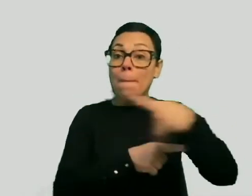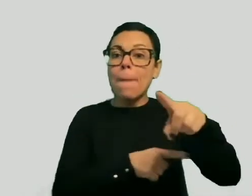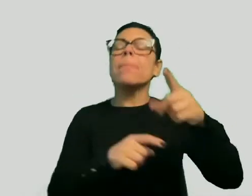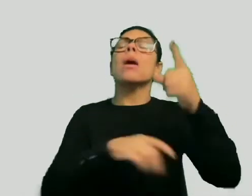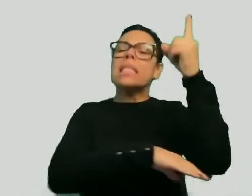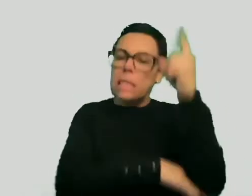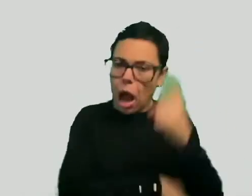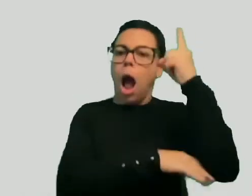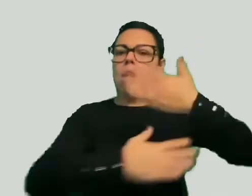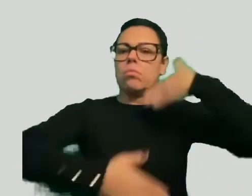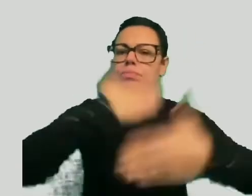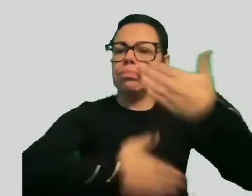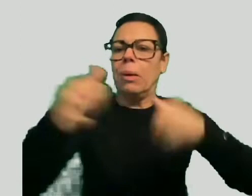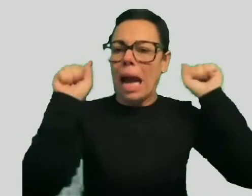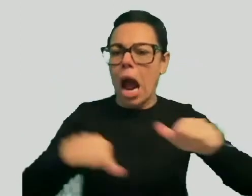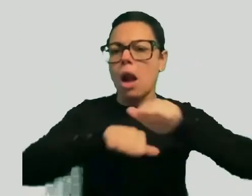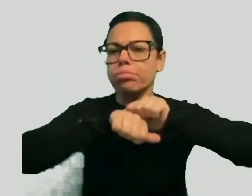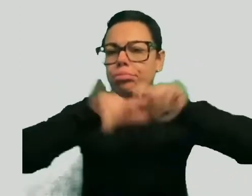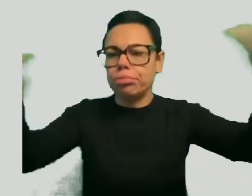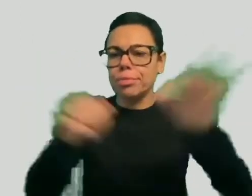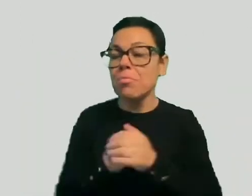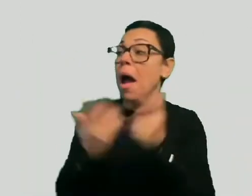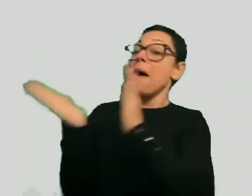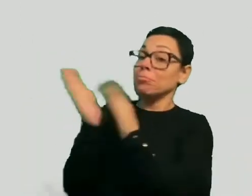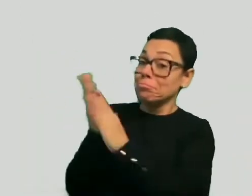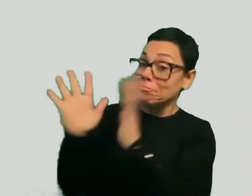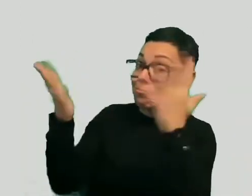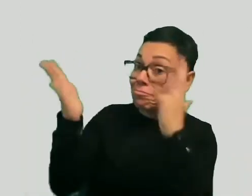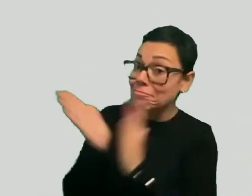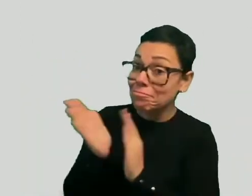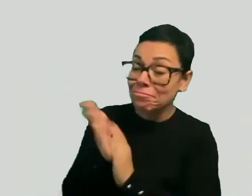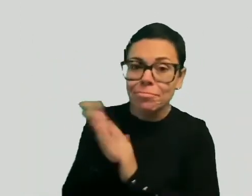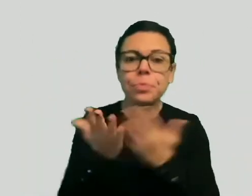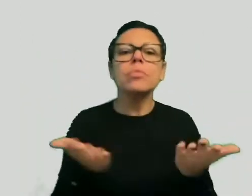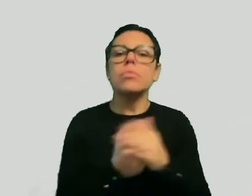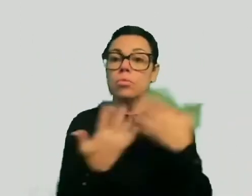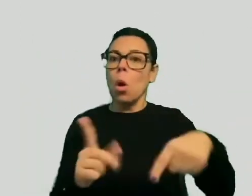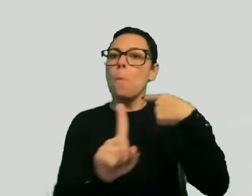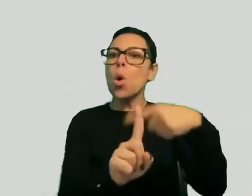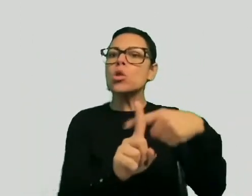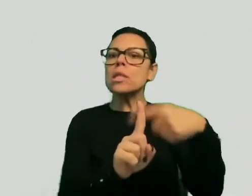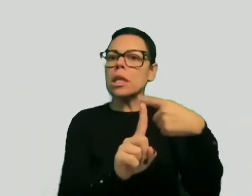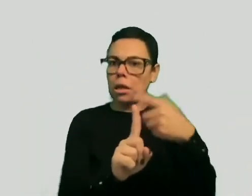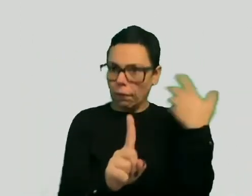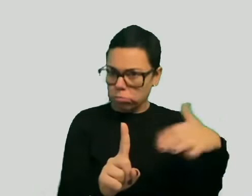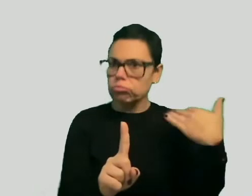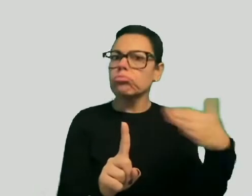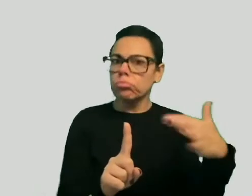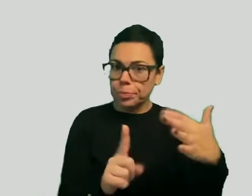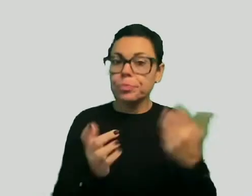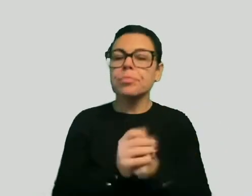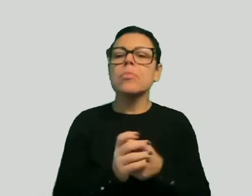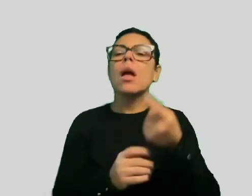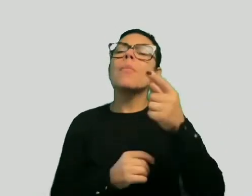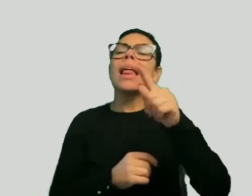The benefits are clear, exactly. But inflation is soaring, my taxes are going up. Is it also